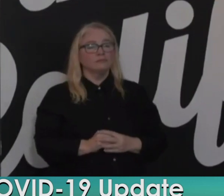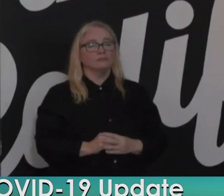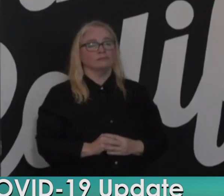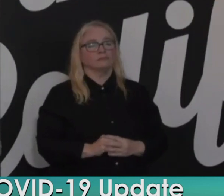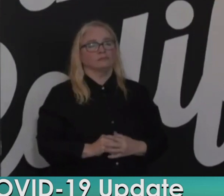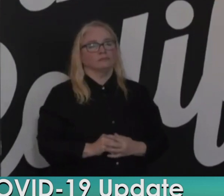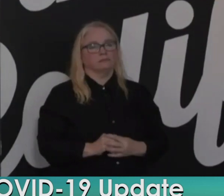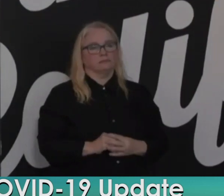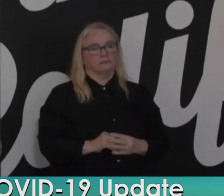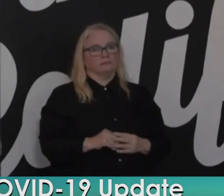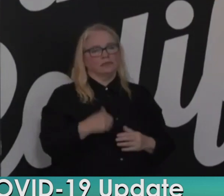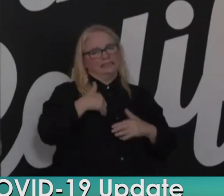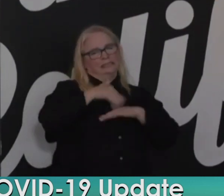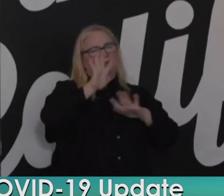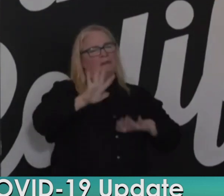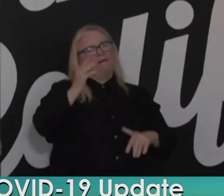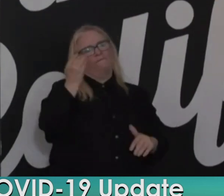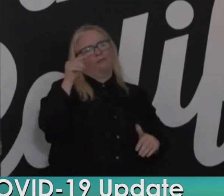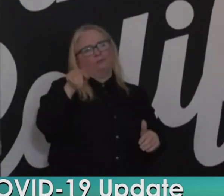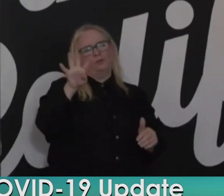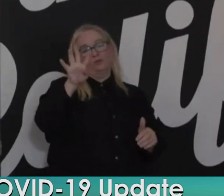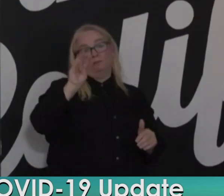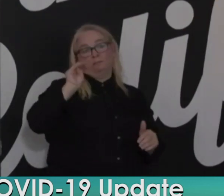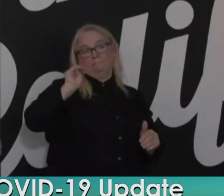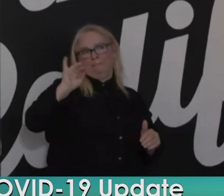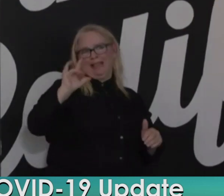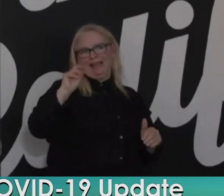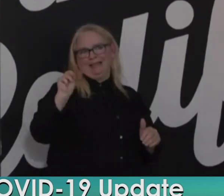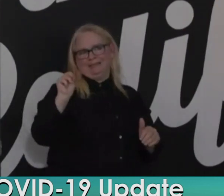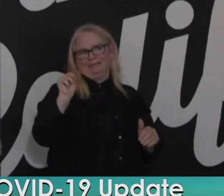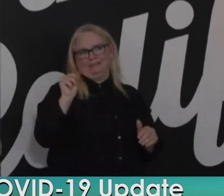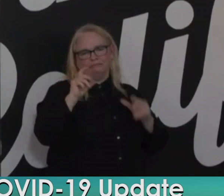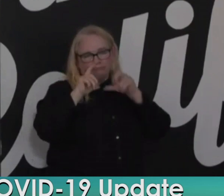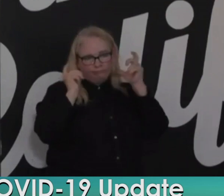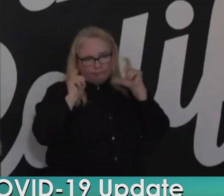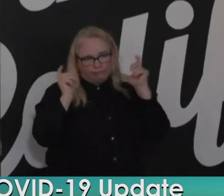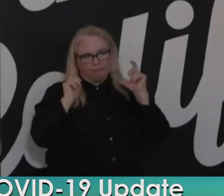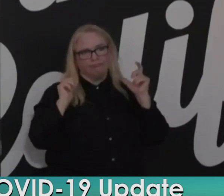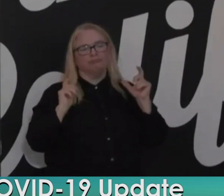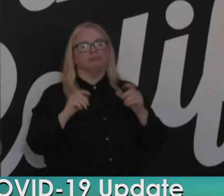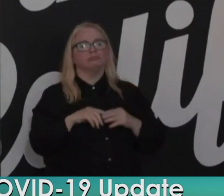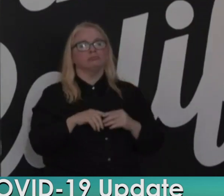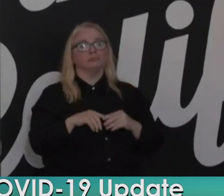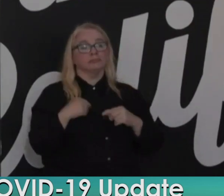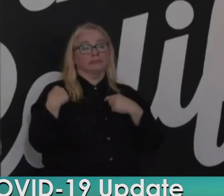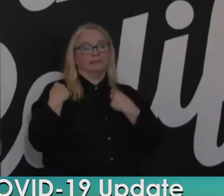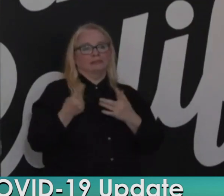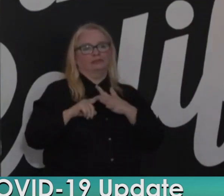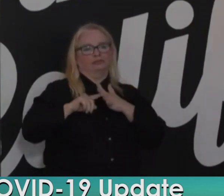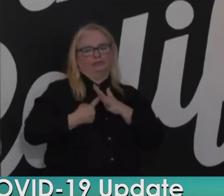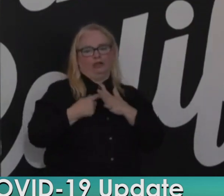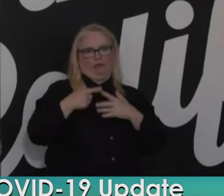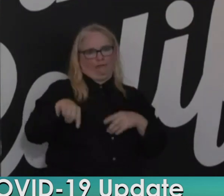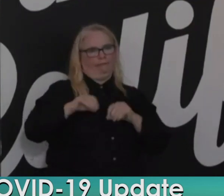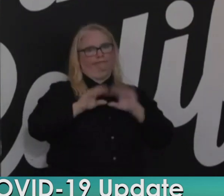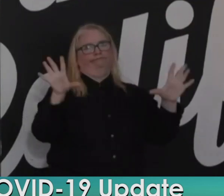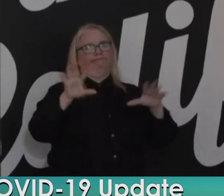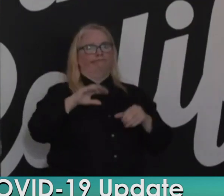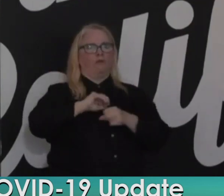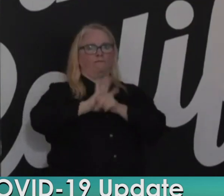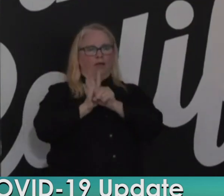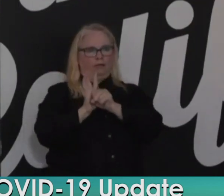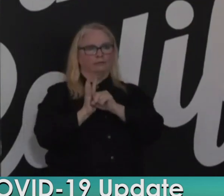14.2 million procedure masks, these surgical masks, since the beginning of this pandemic. We currently have an inventory